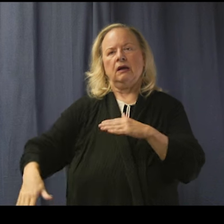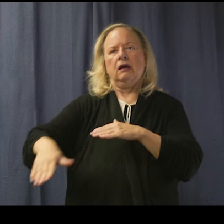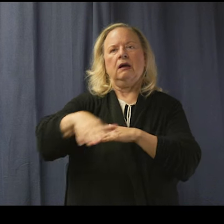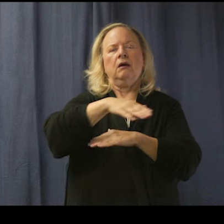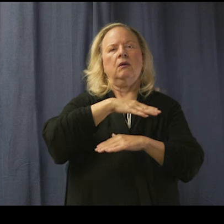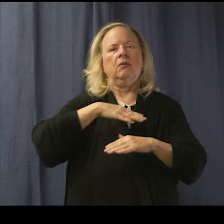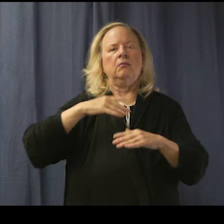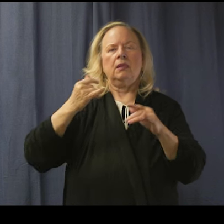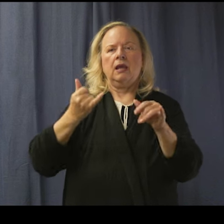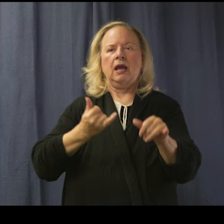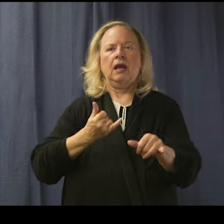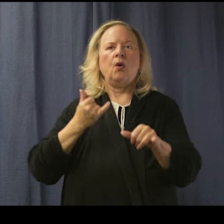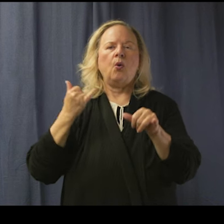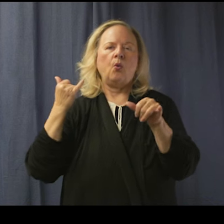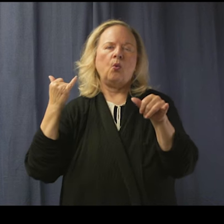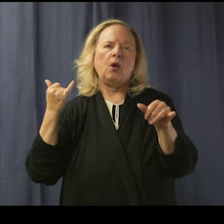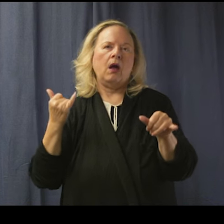Malchuto